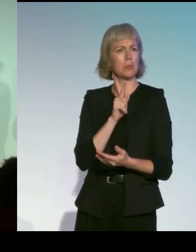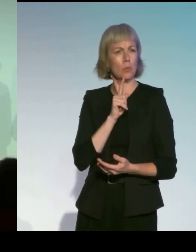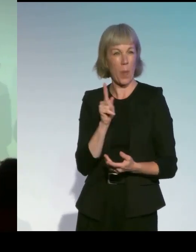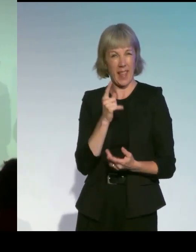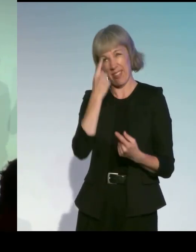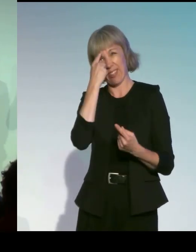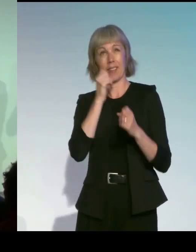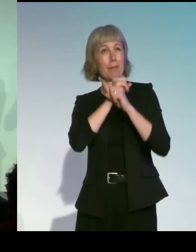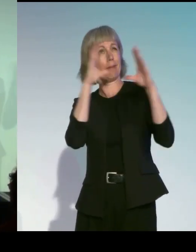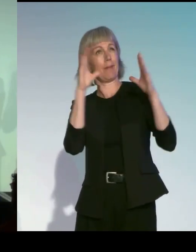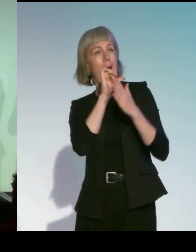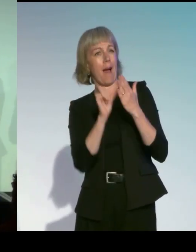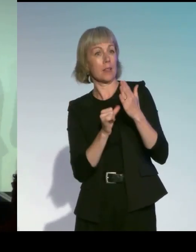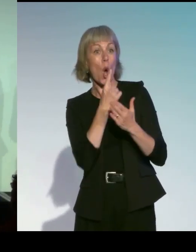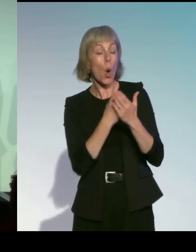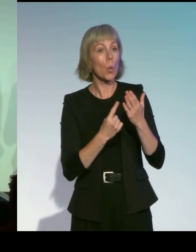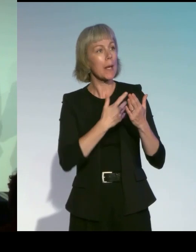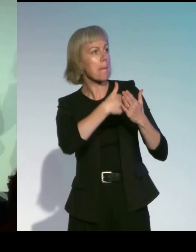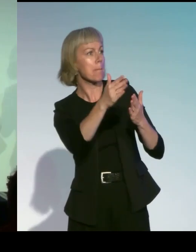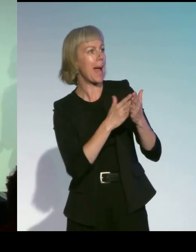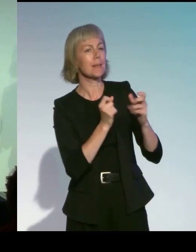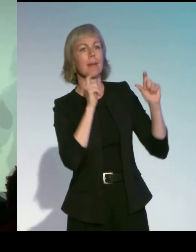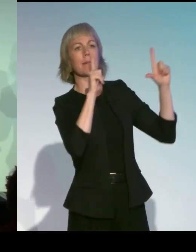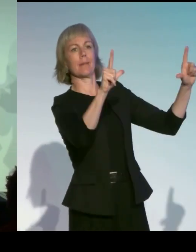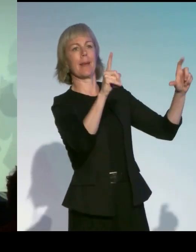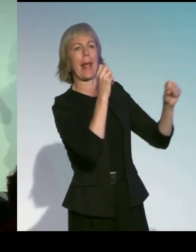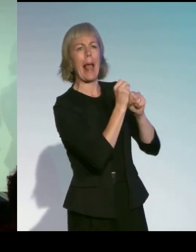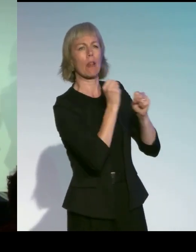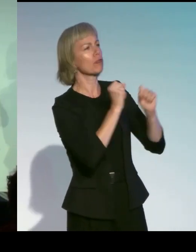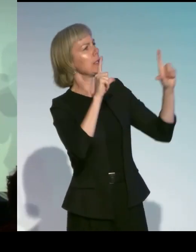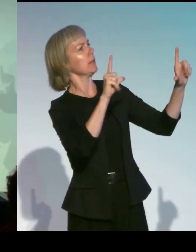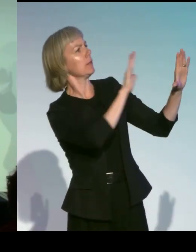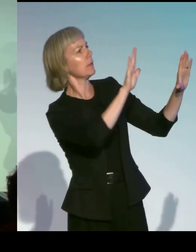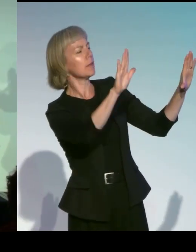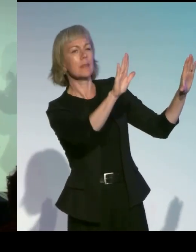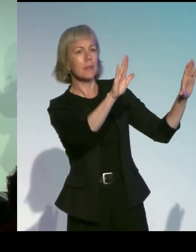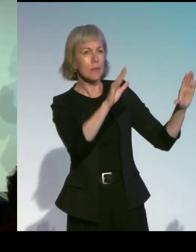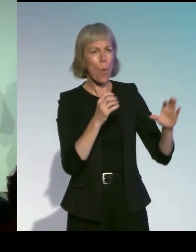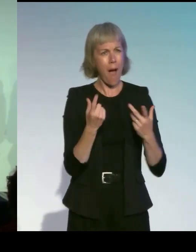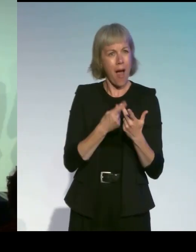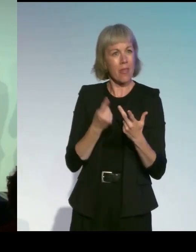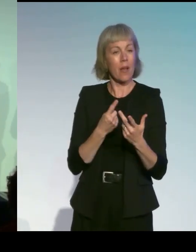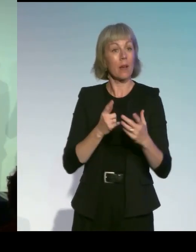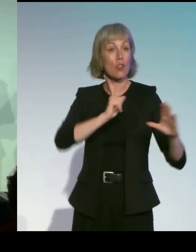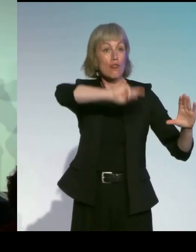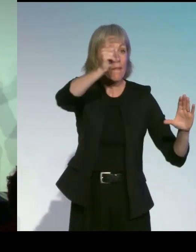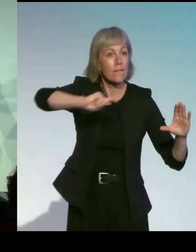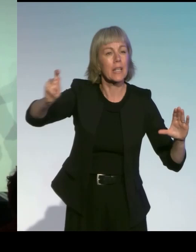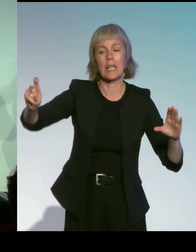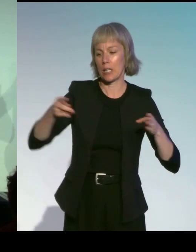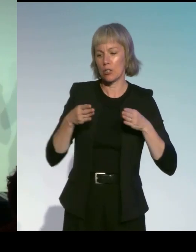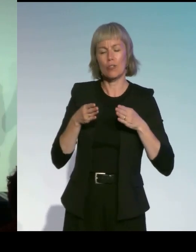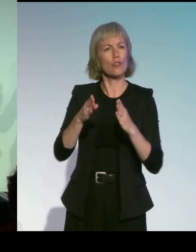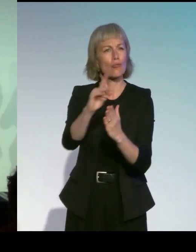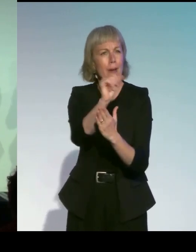which is great, and that is definitely a form of art, but art takes all kinds of forms. Think about graffiti and street art,